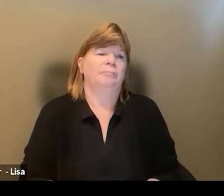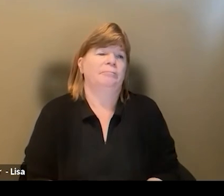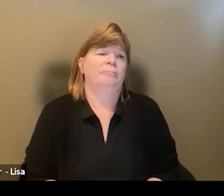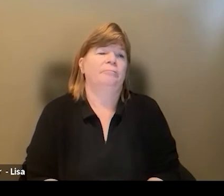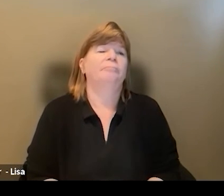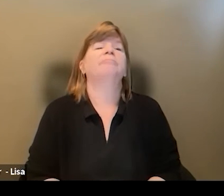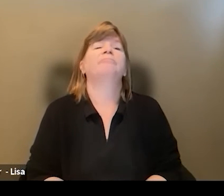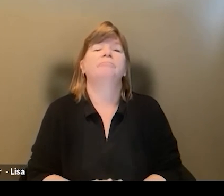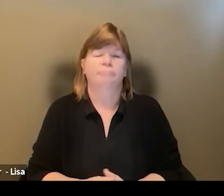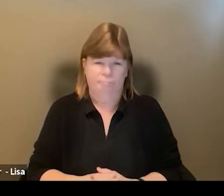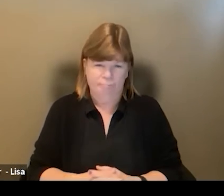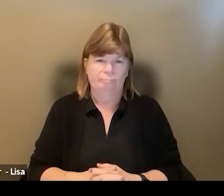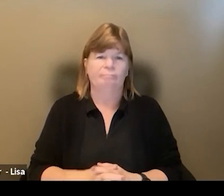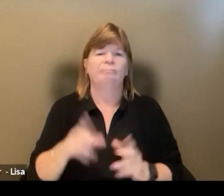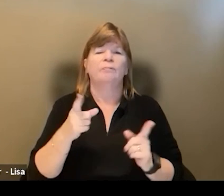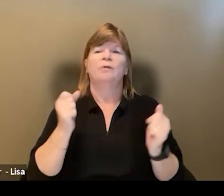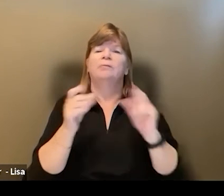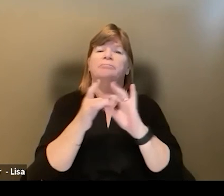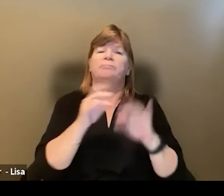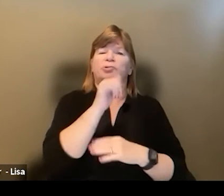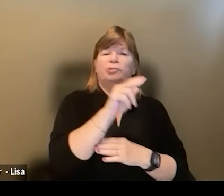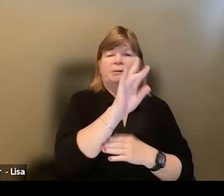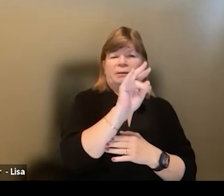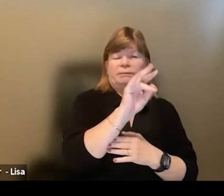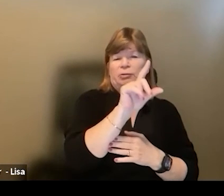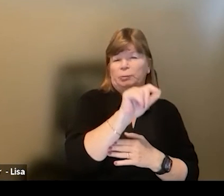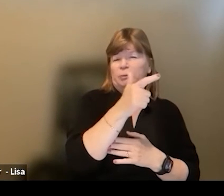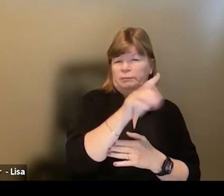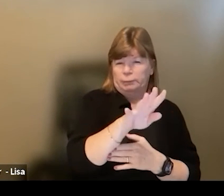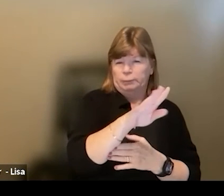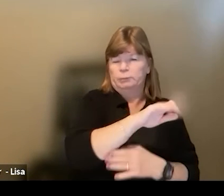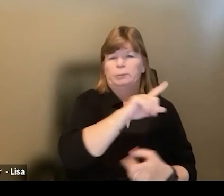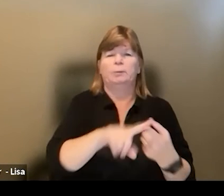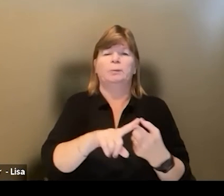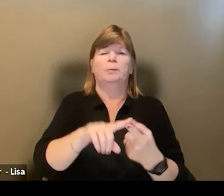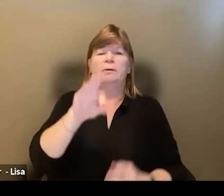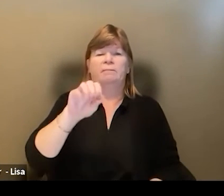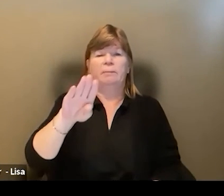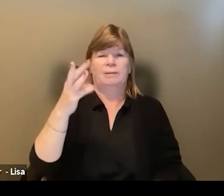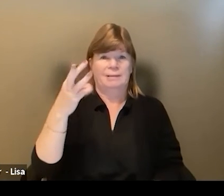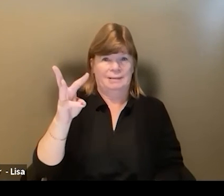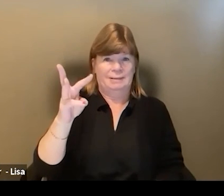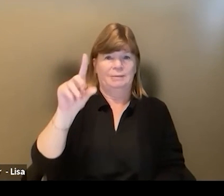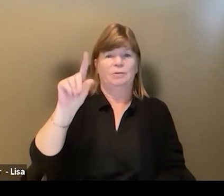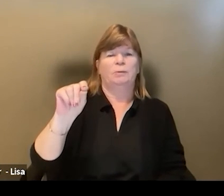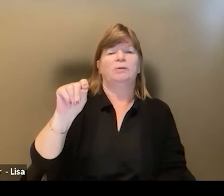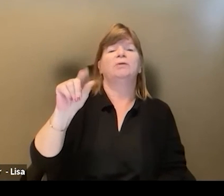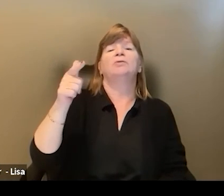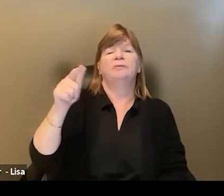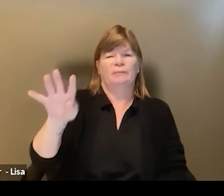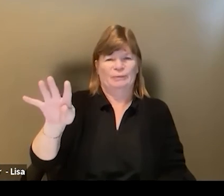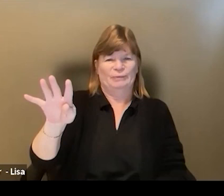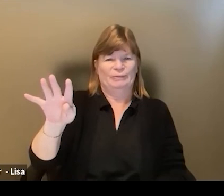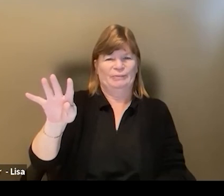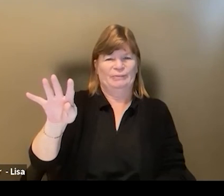period will be from January 17th, 2024 to February 16th of